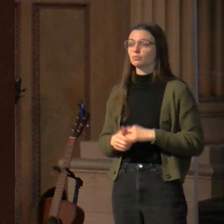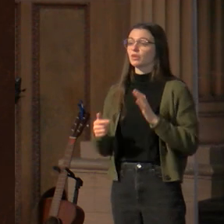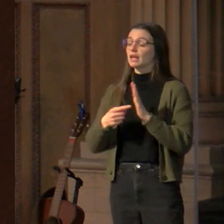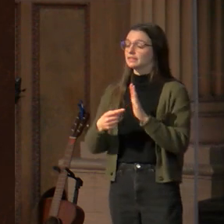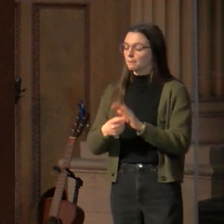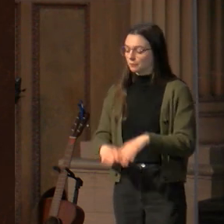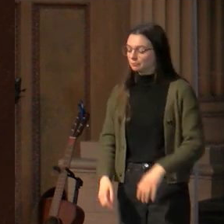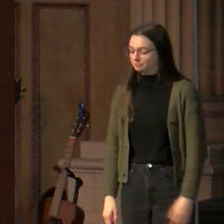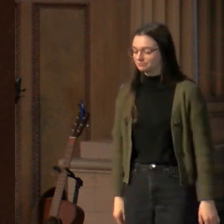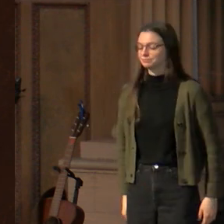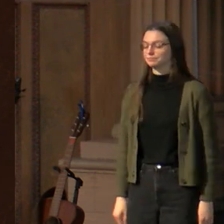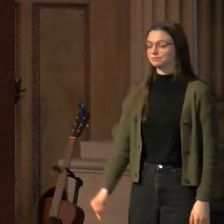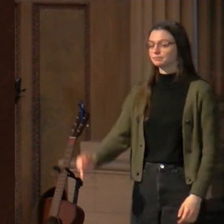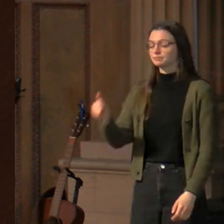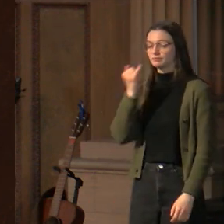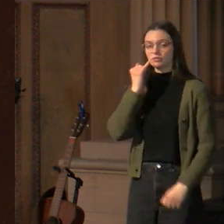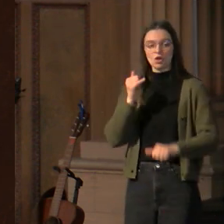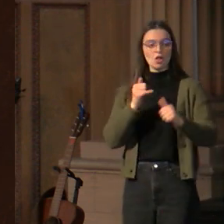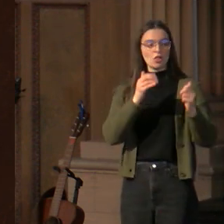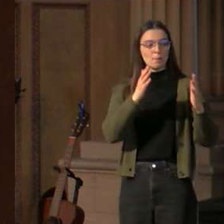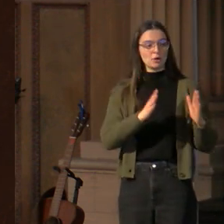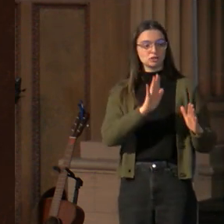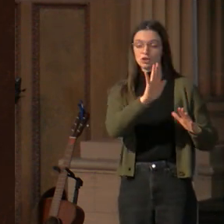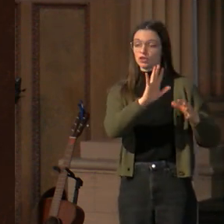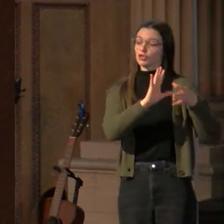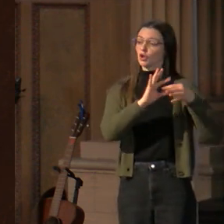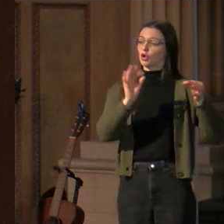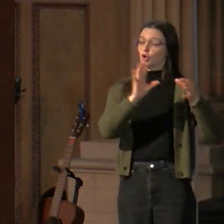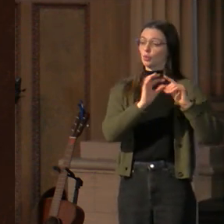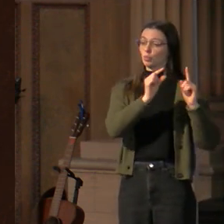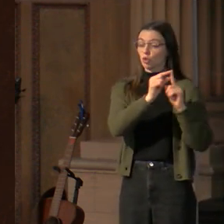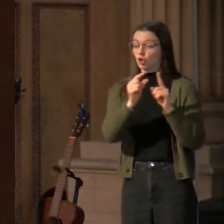others as we would want our words to be judged.